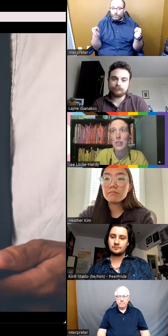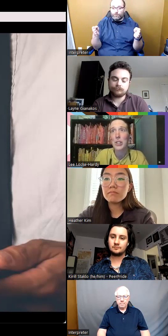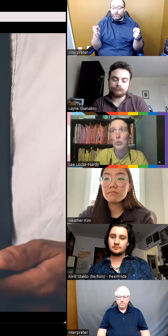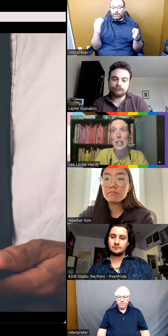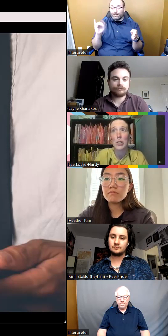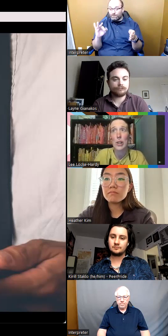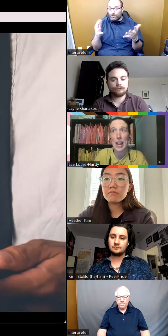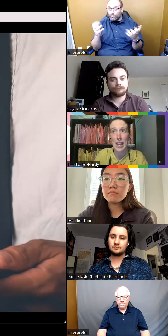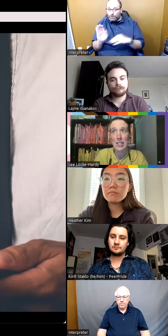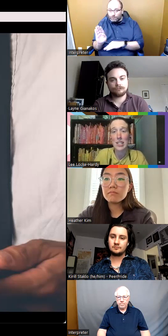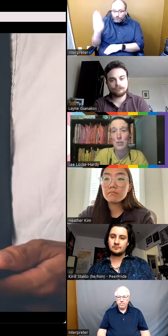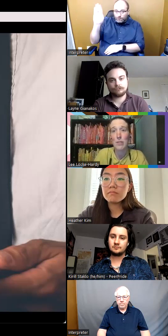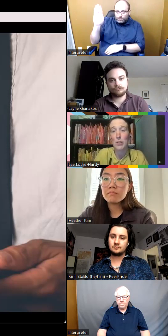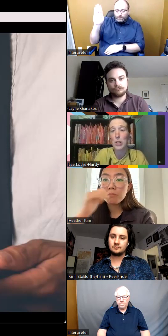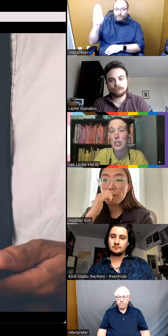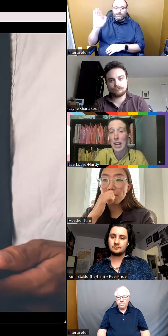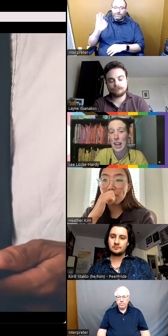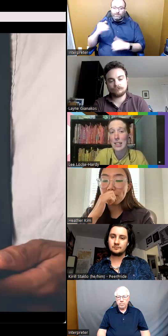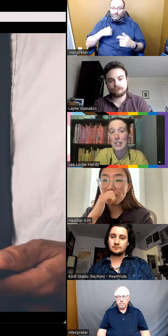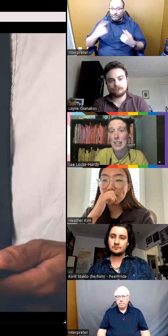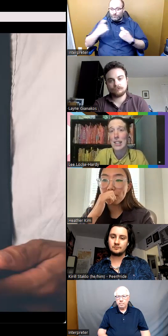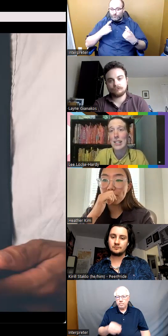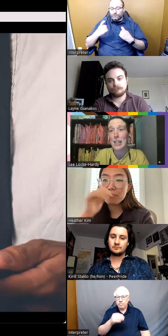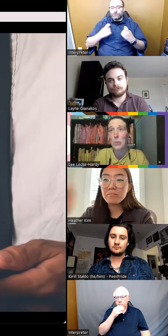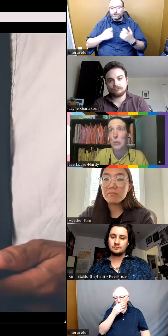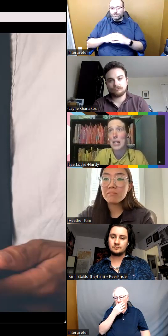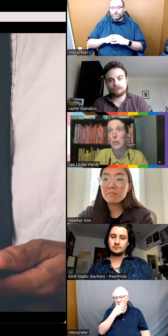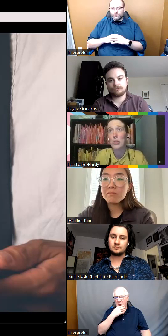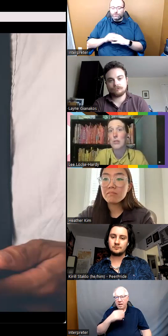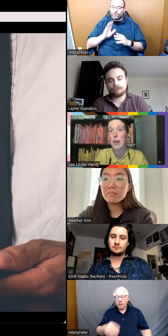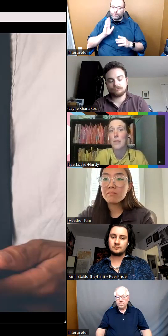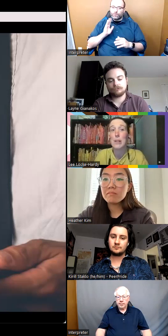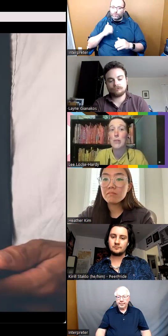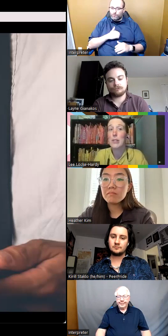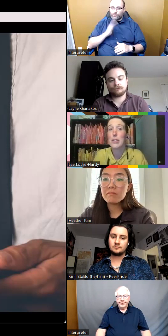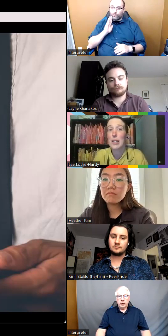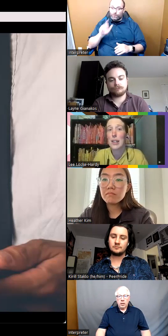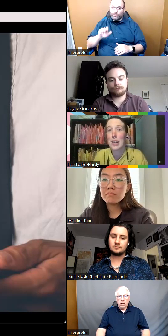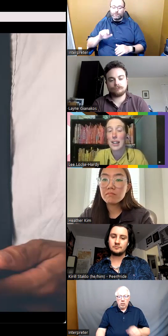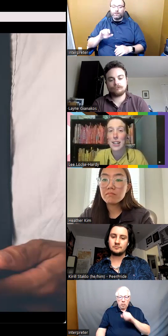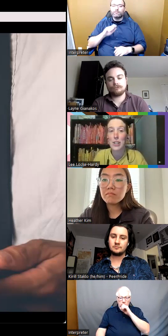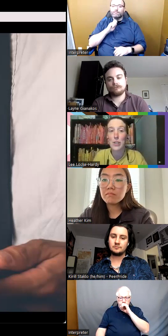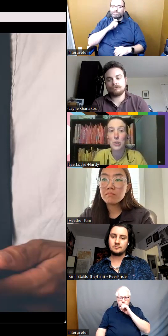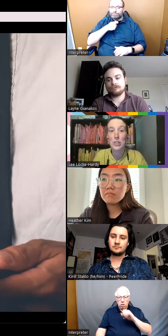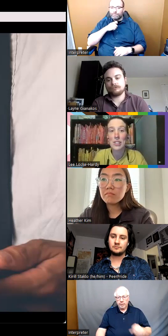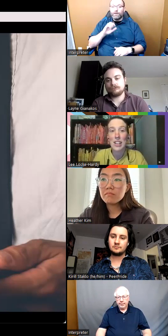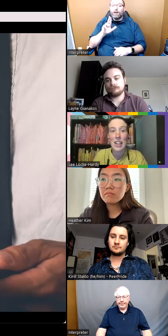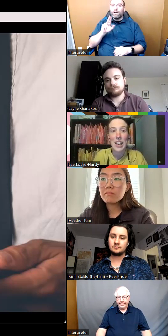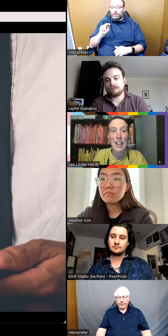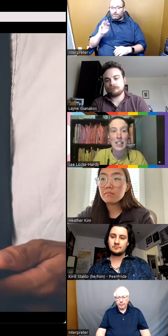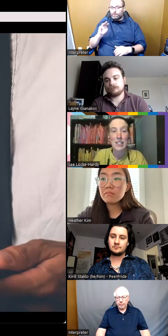if you'd like to raise your hand, if you have a question to ask, then we'll be able to unmute